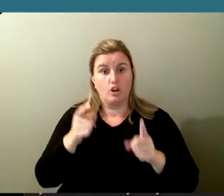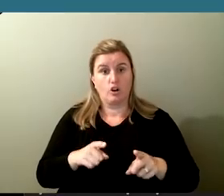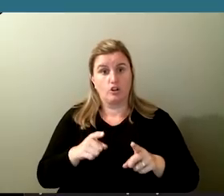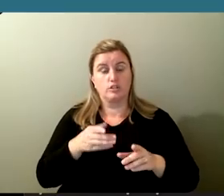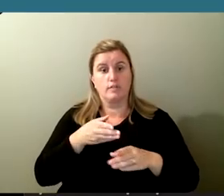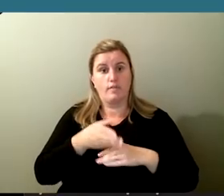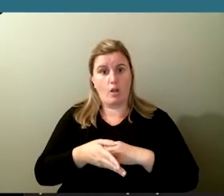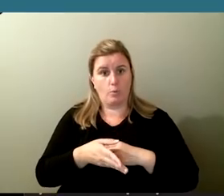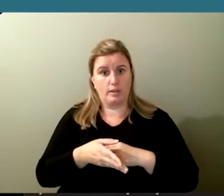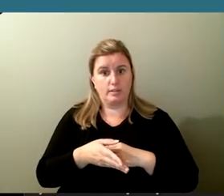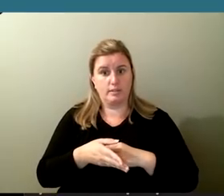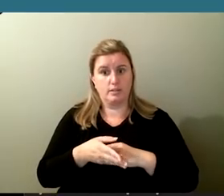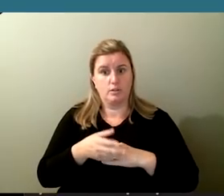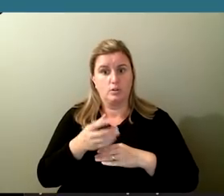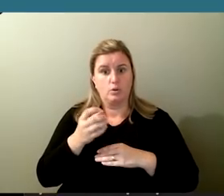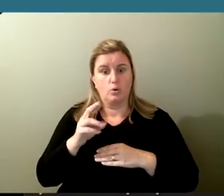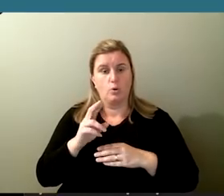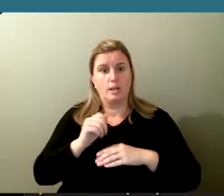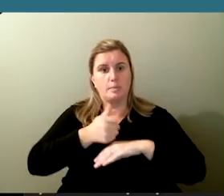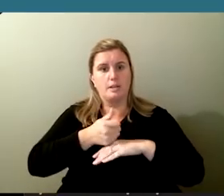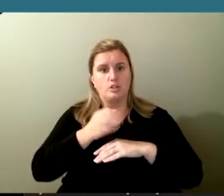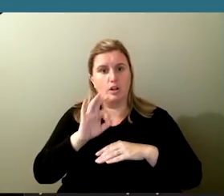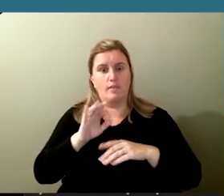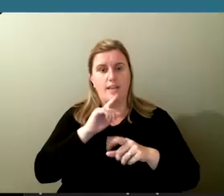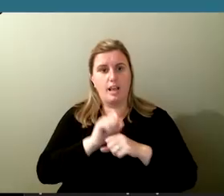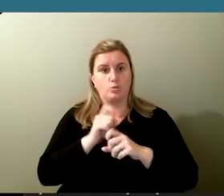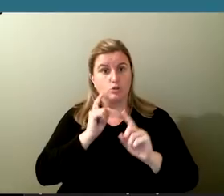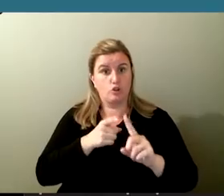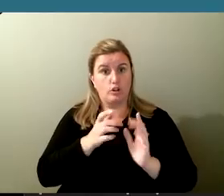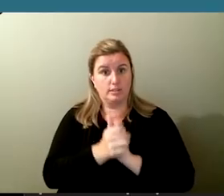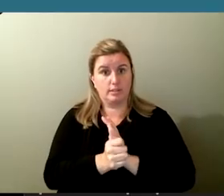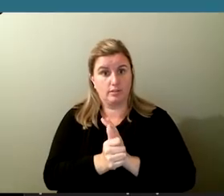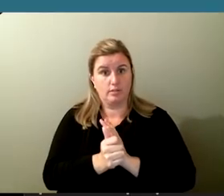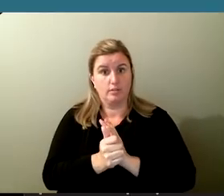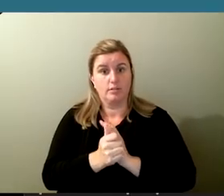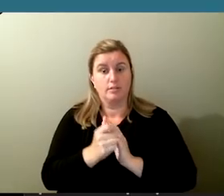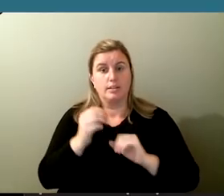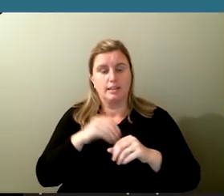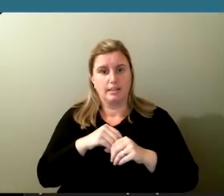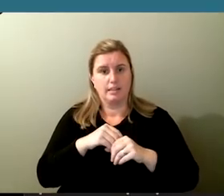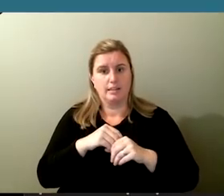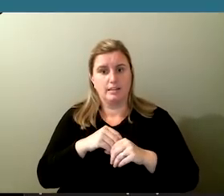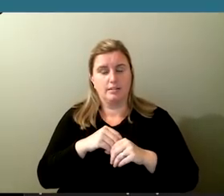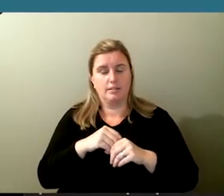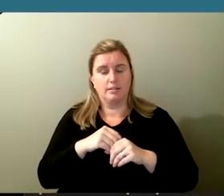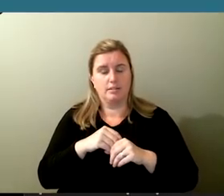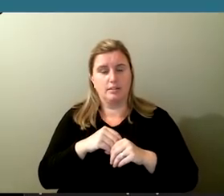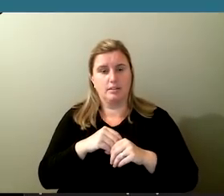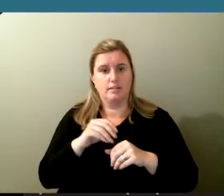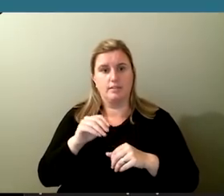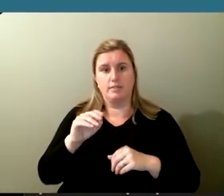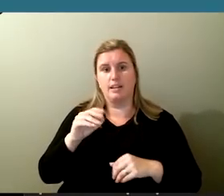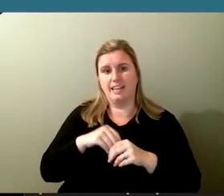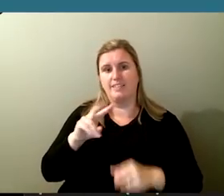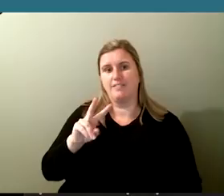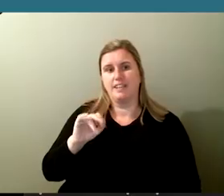following, or like implementation of the actual target skill in vivo with